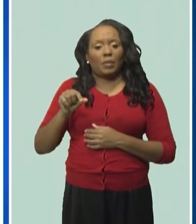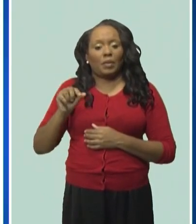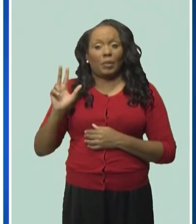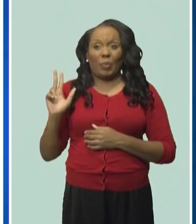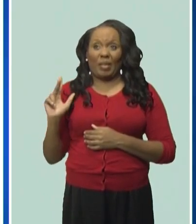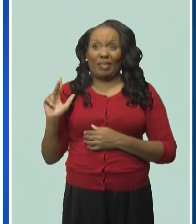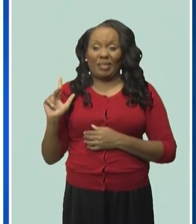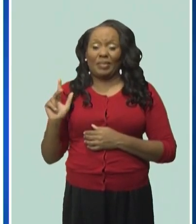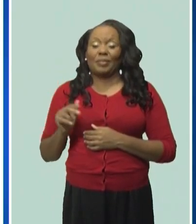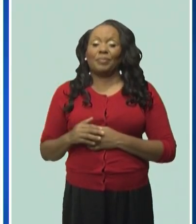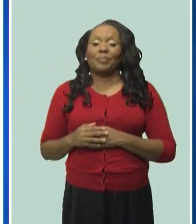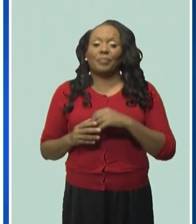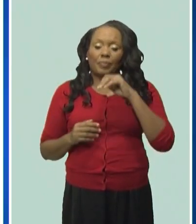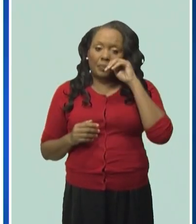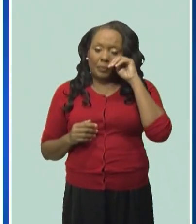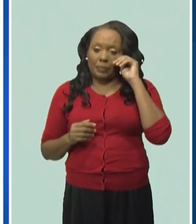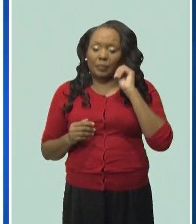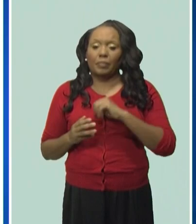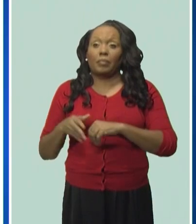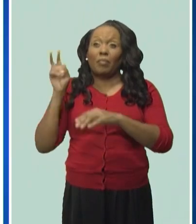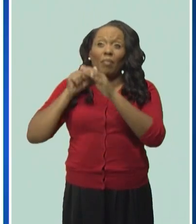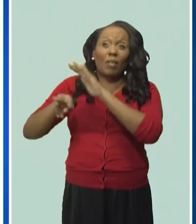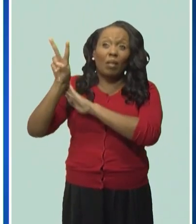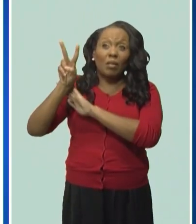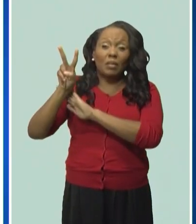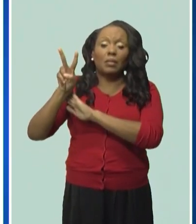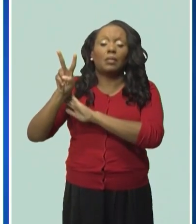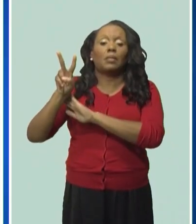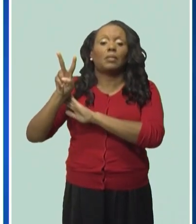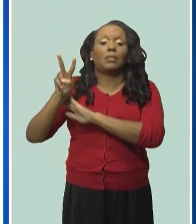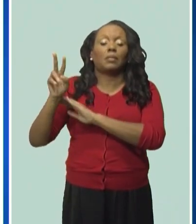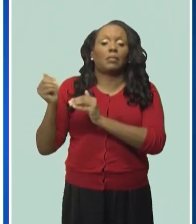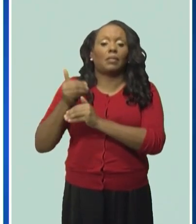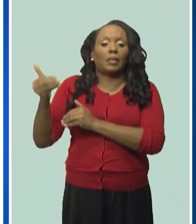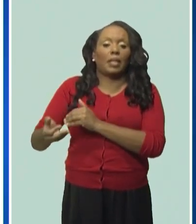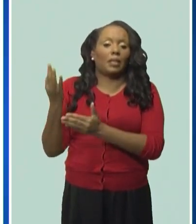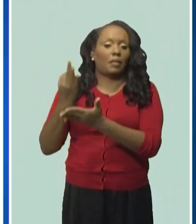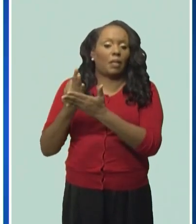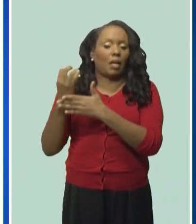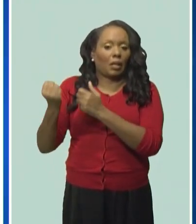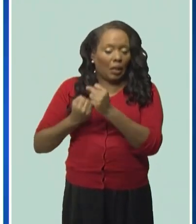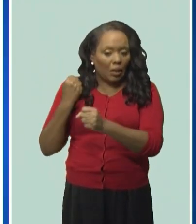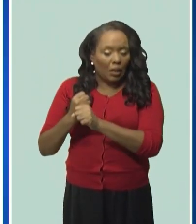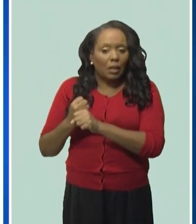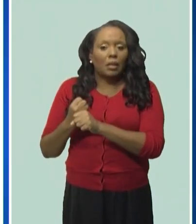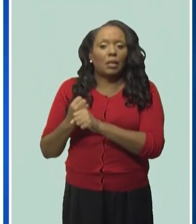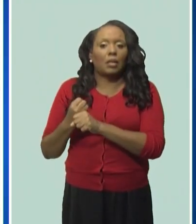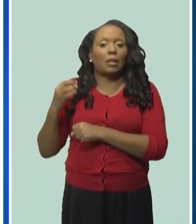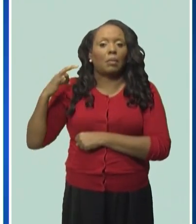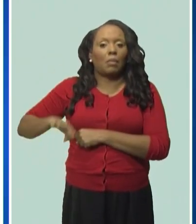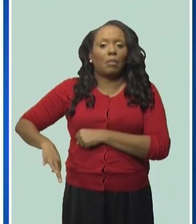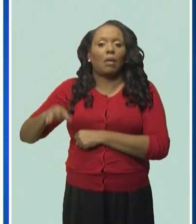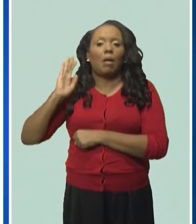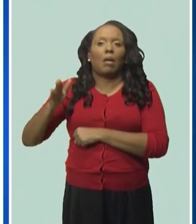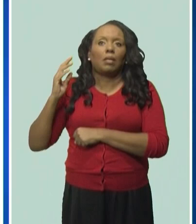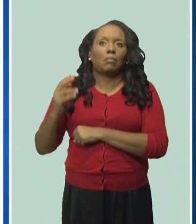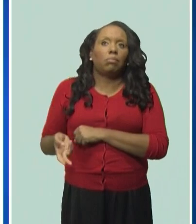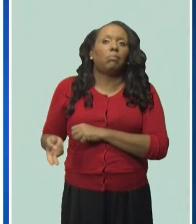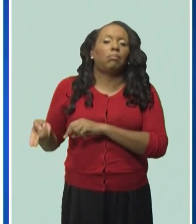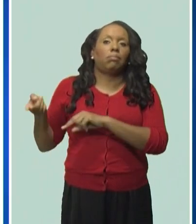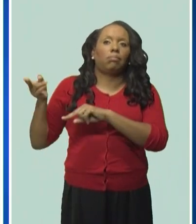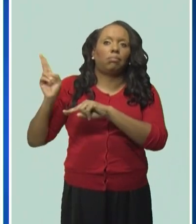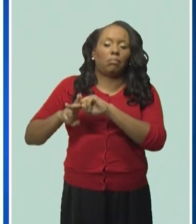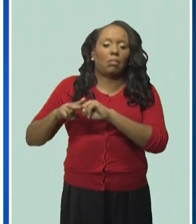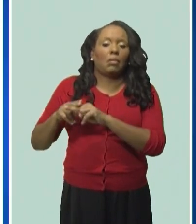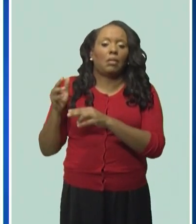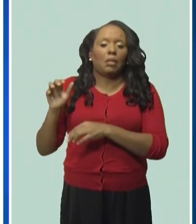2023. And it's projected that as we go into the next financial year, that profit will grow to